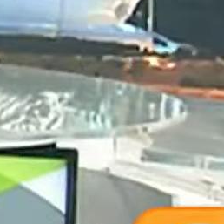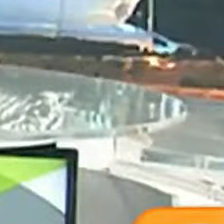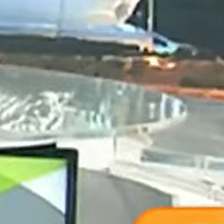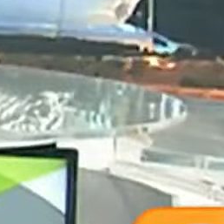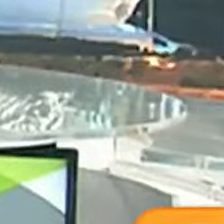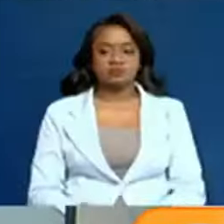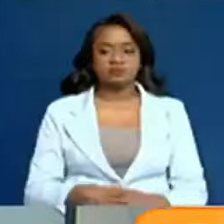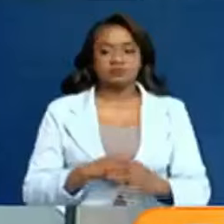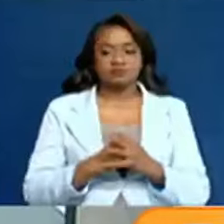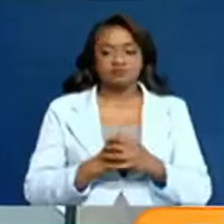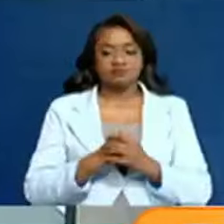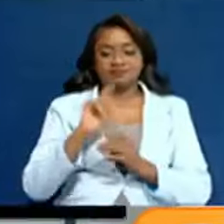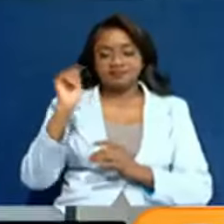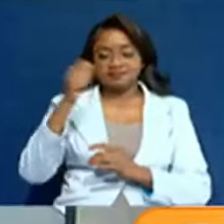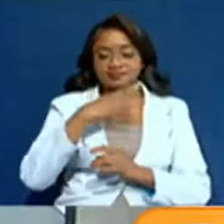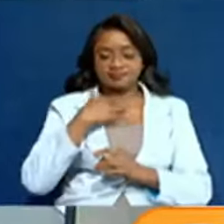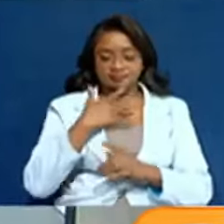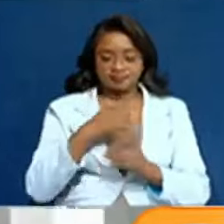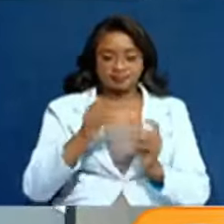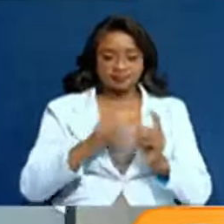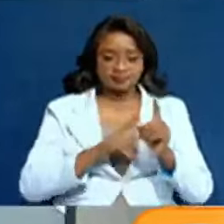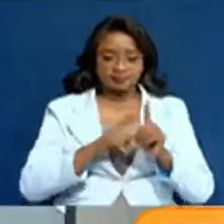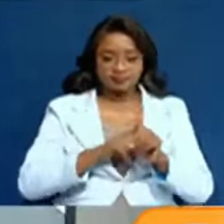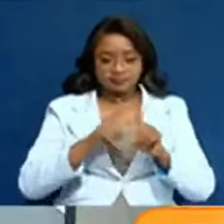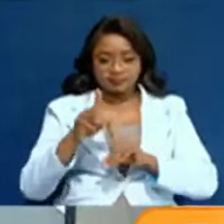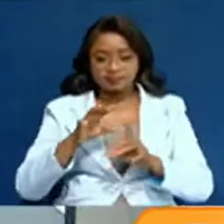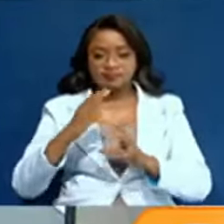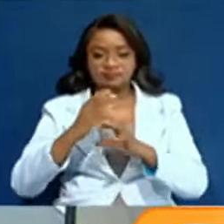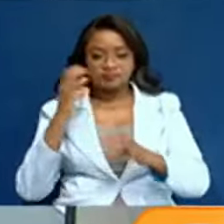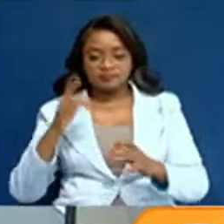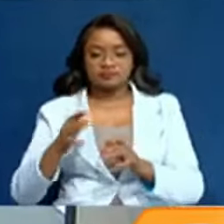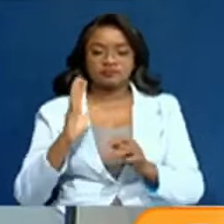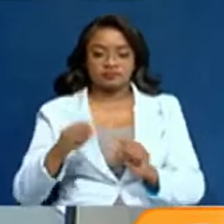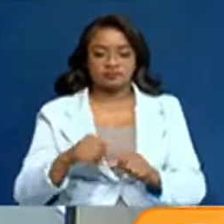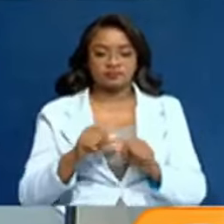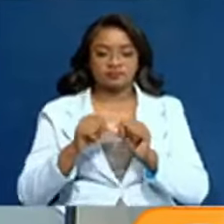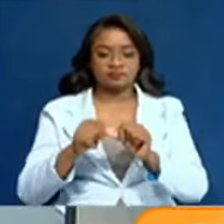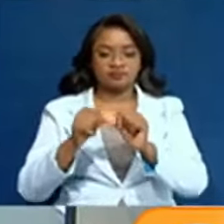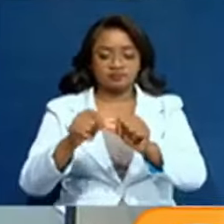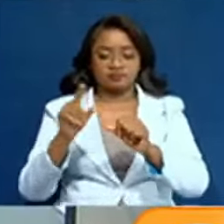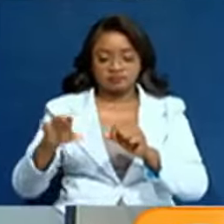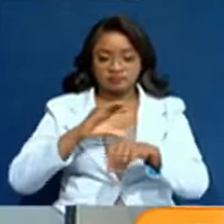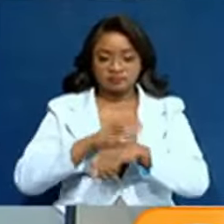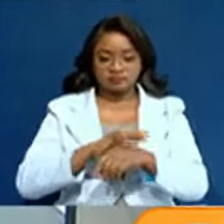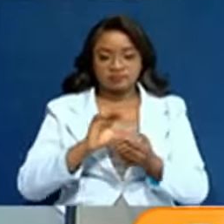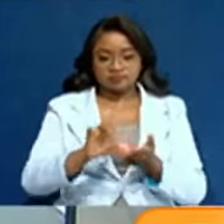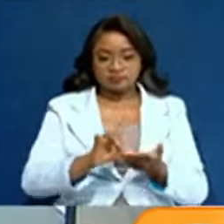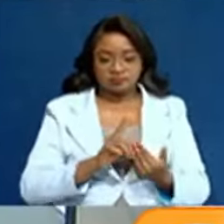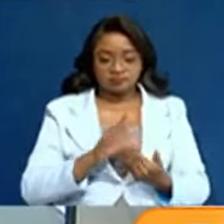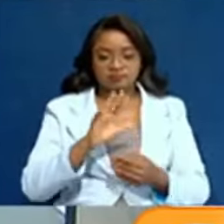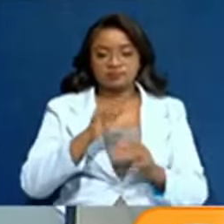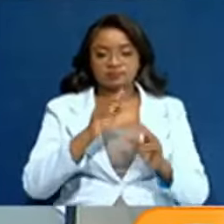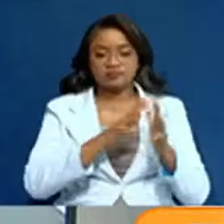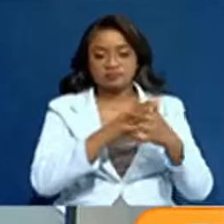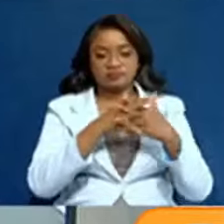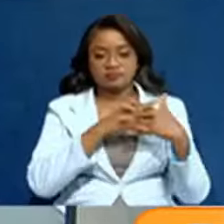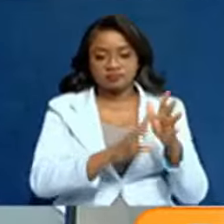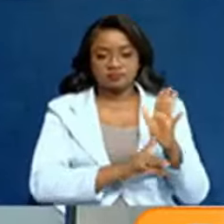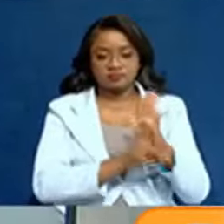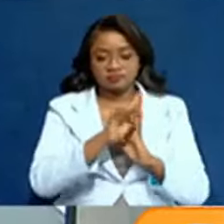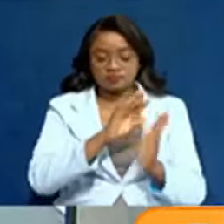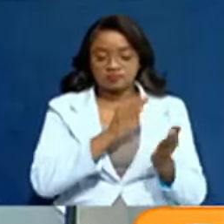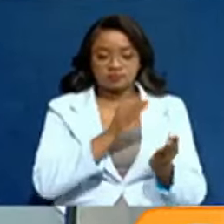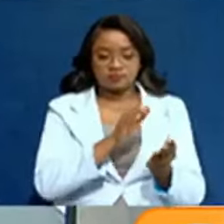Kenya's push towards sustainable transportation has received a significant boost with a $10 million loan from the U.S. International Development